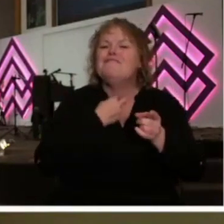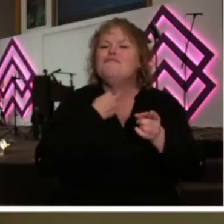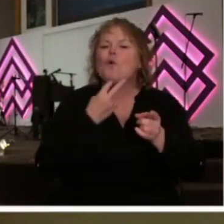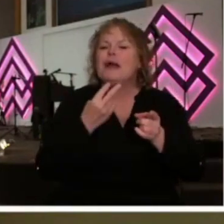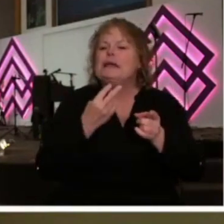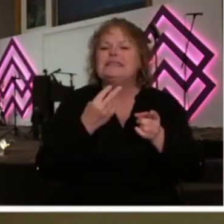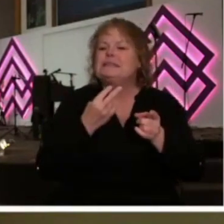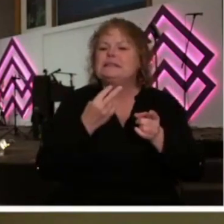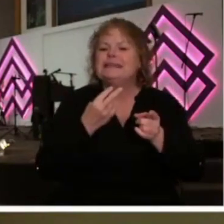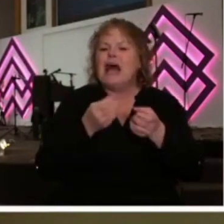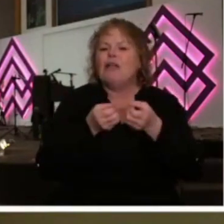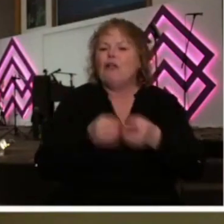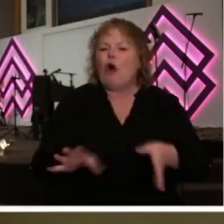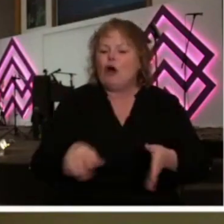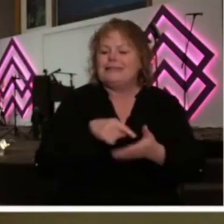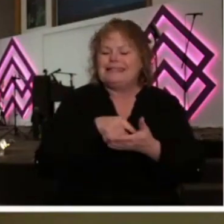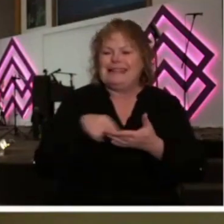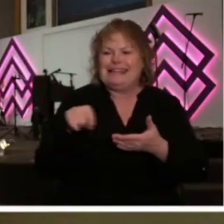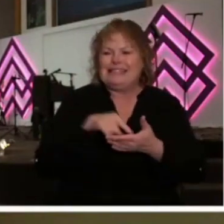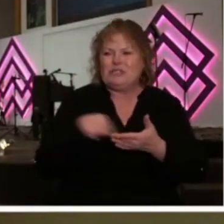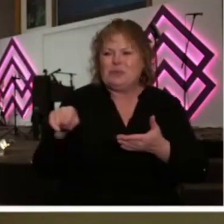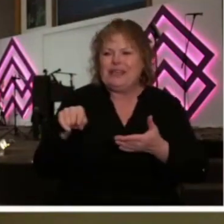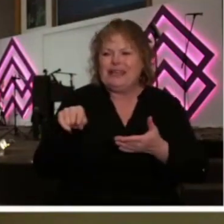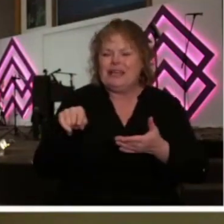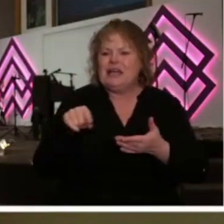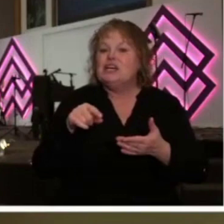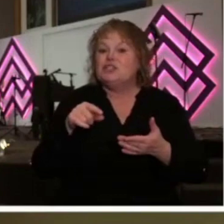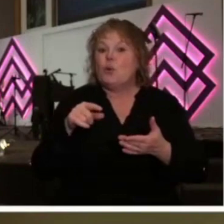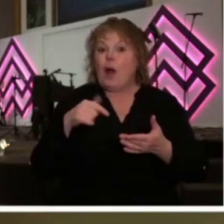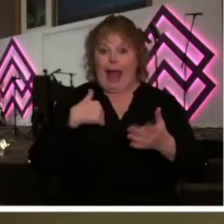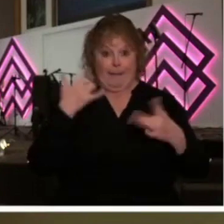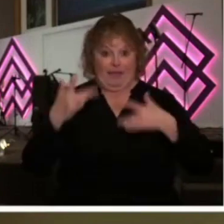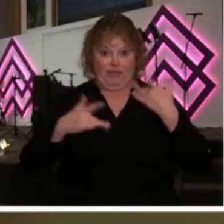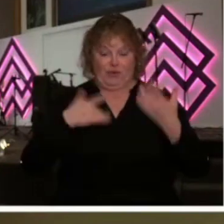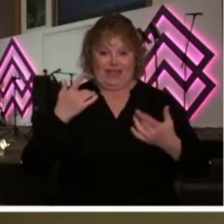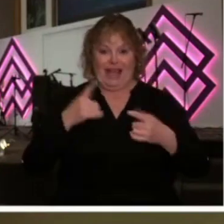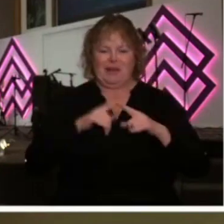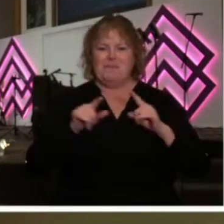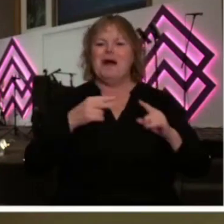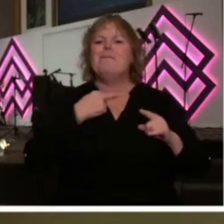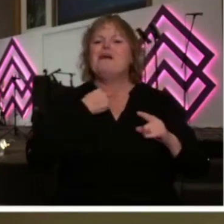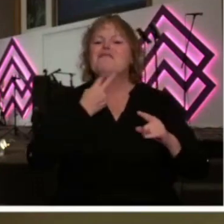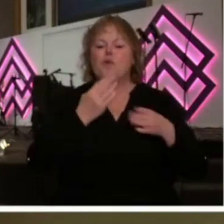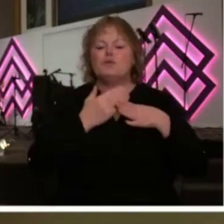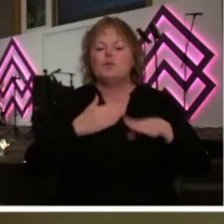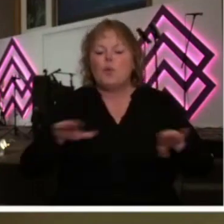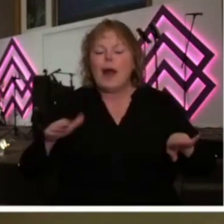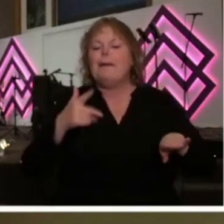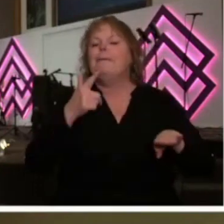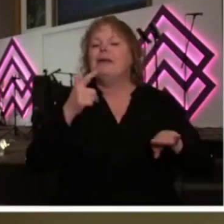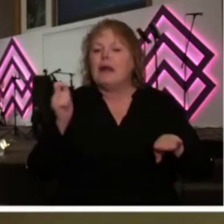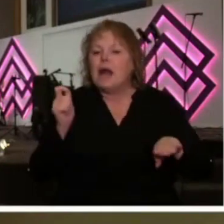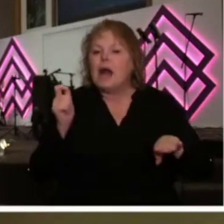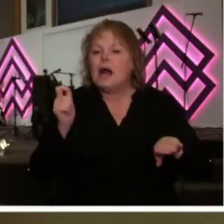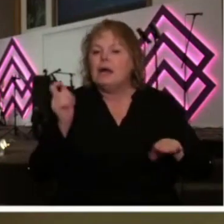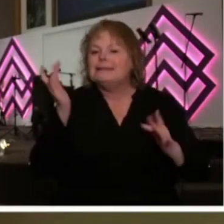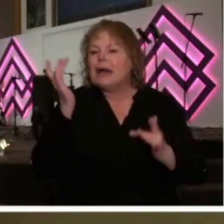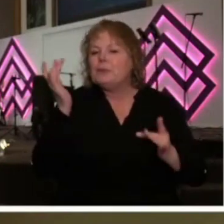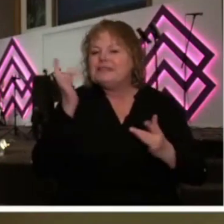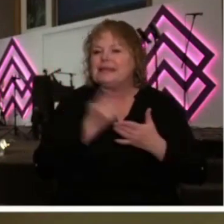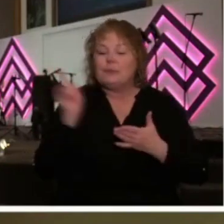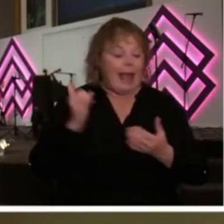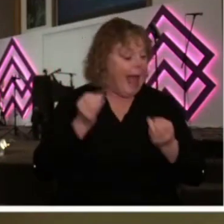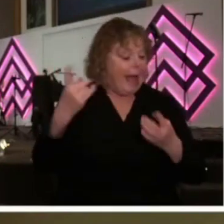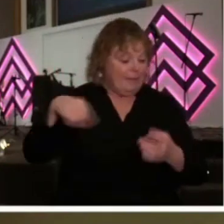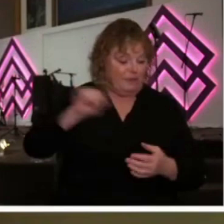my enthusiasm may not be reflected in my volume. How many of you have your book with you